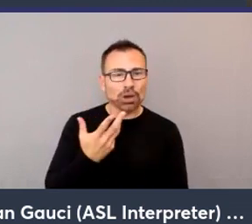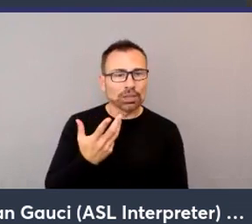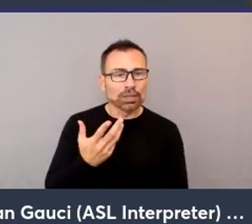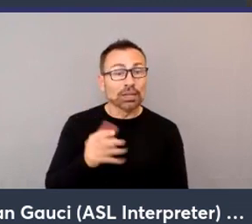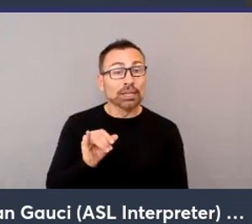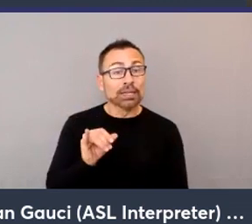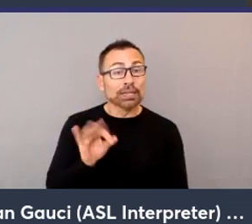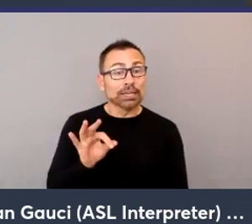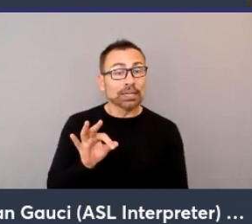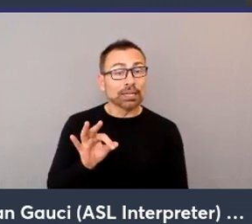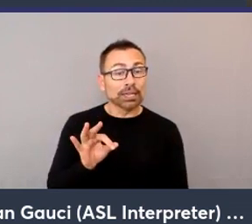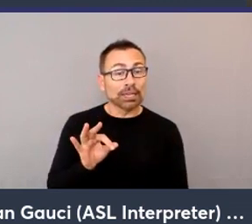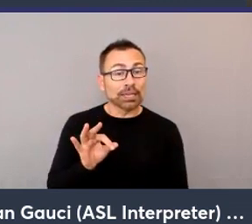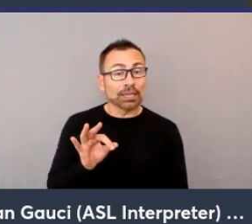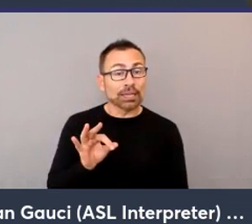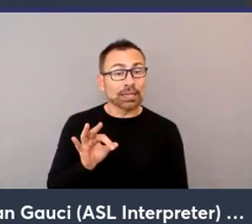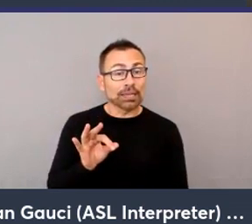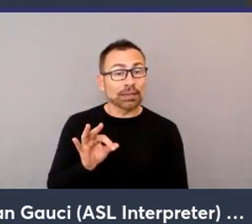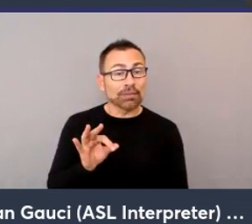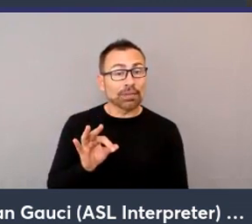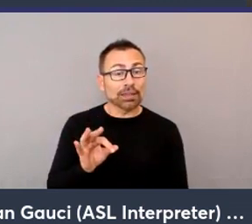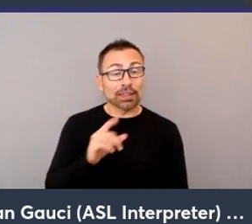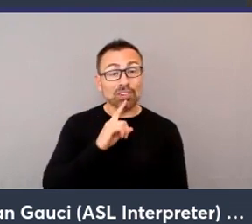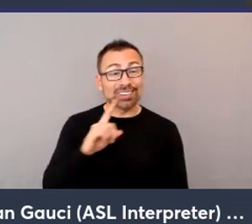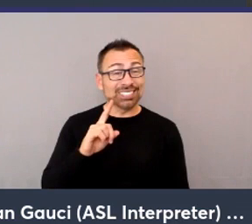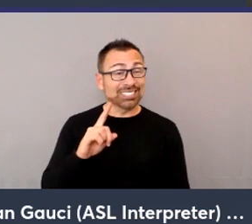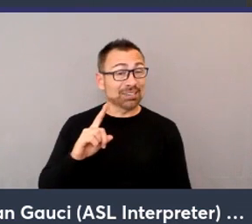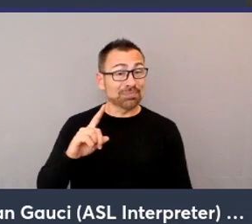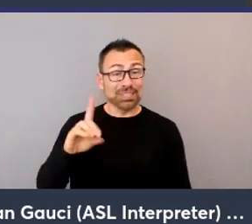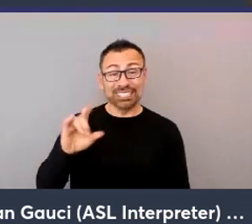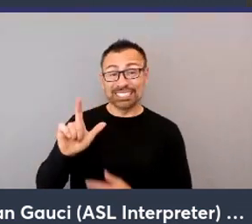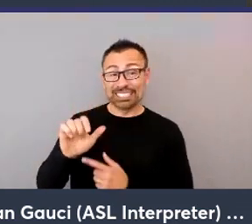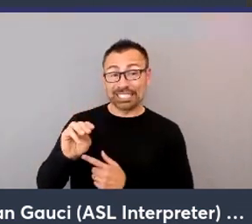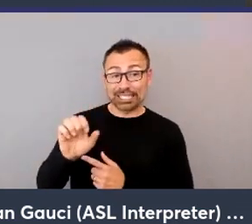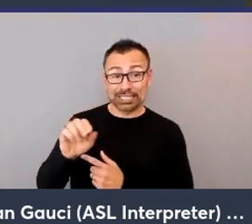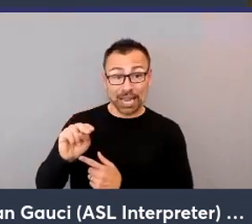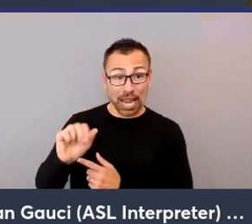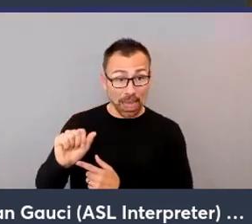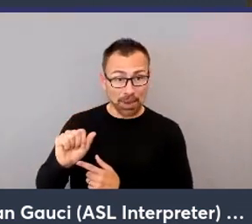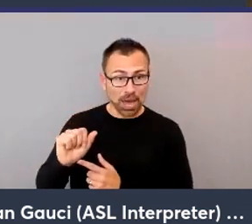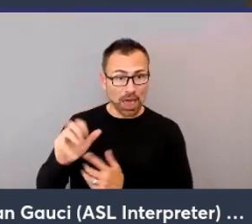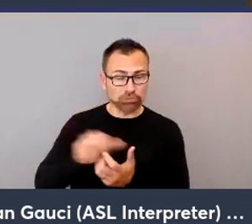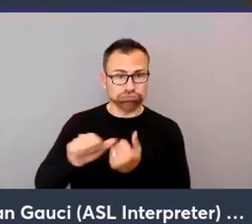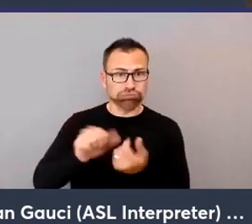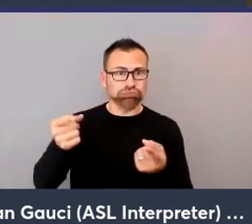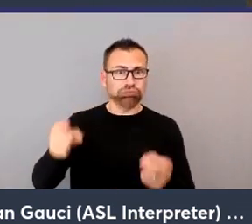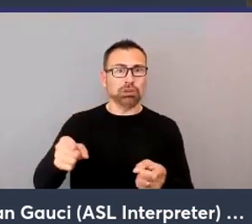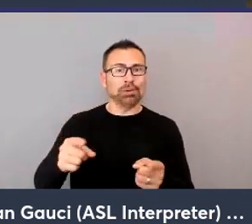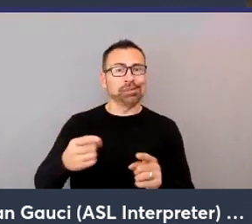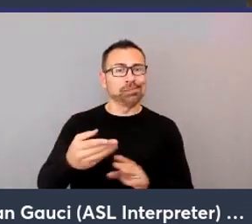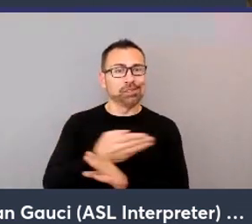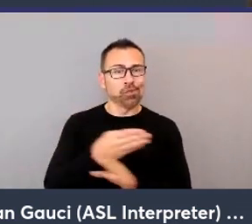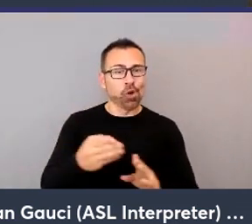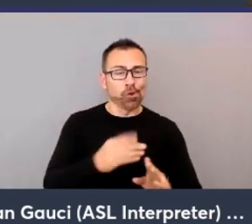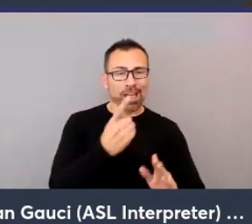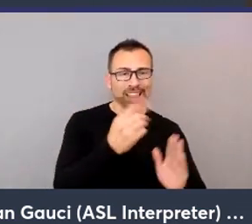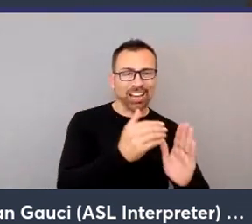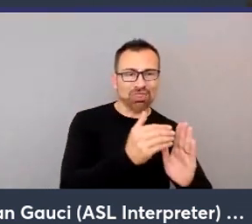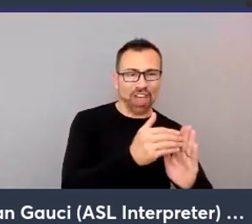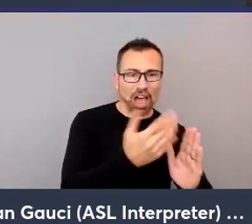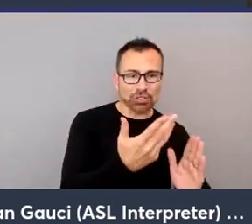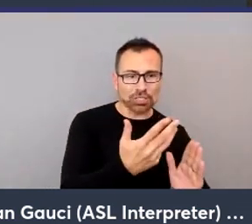if there is a world event, suddenly, you know, from thousands, it goes to 100,000s, you know, the requests that we see on our search